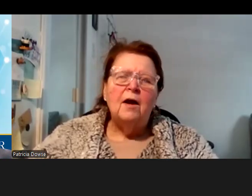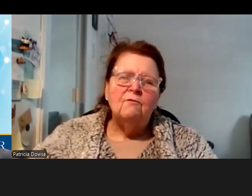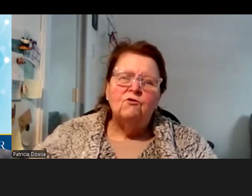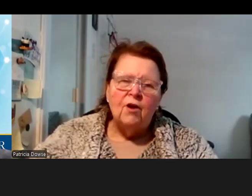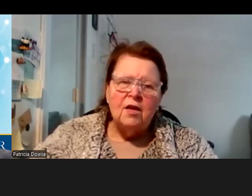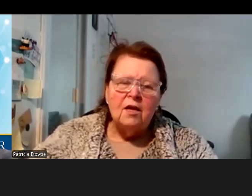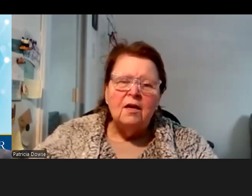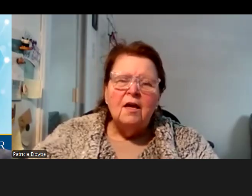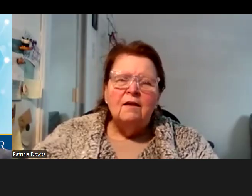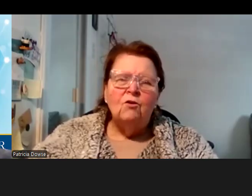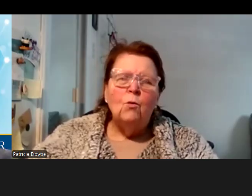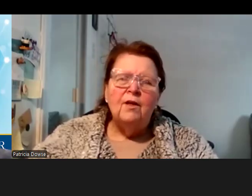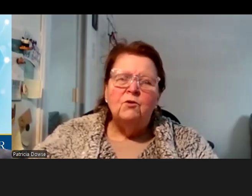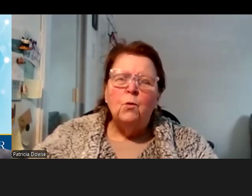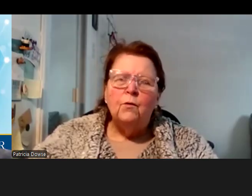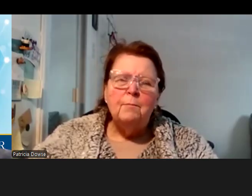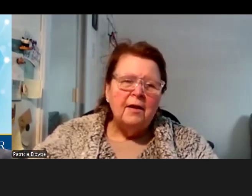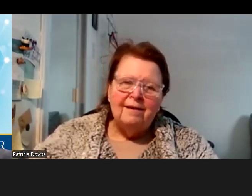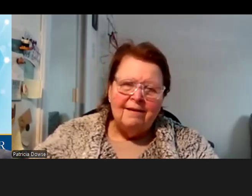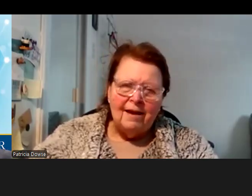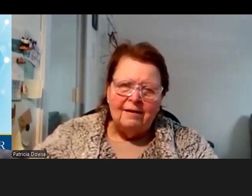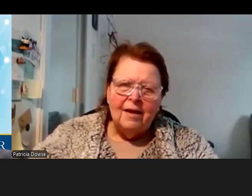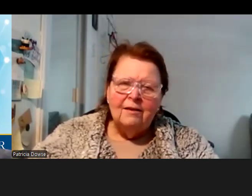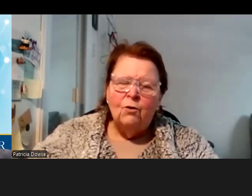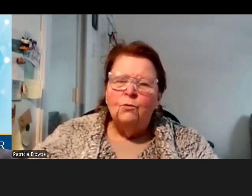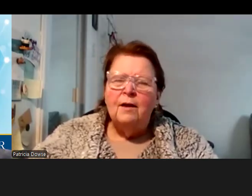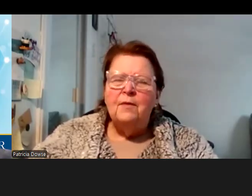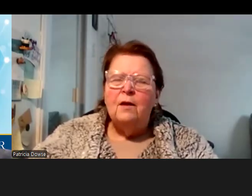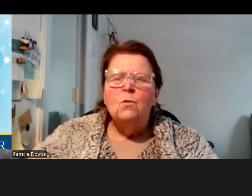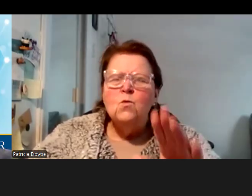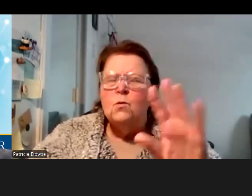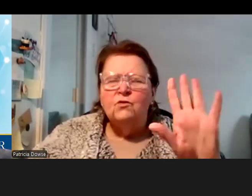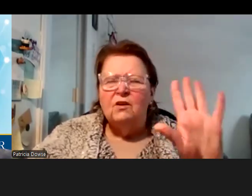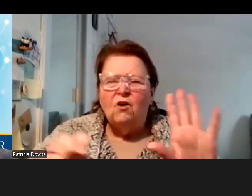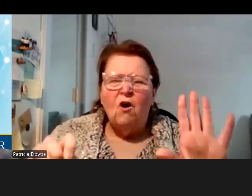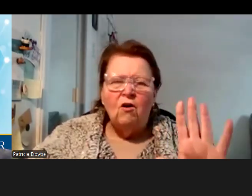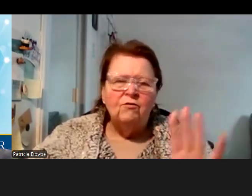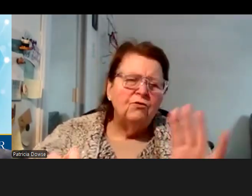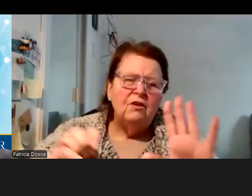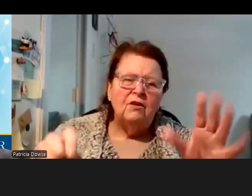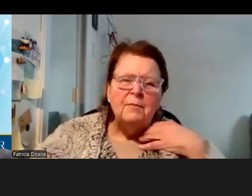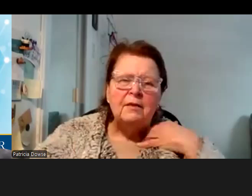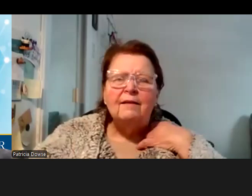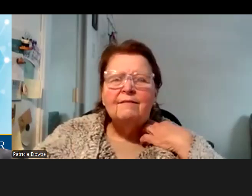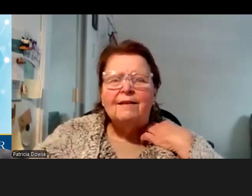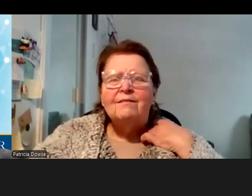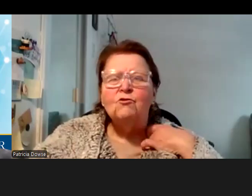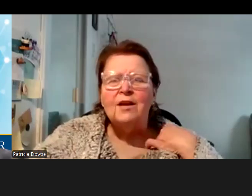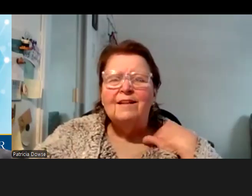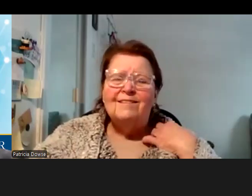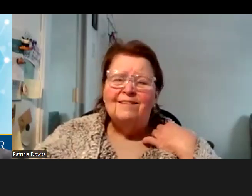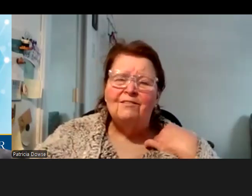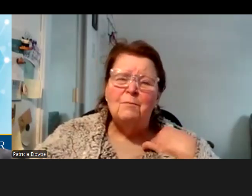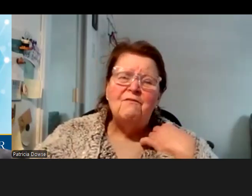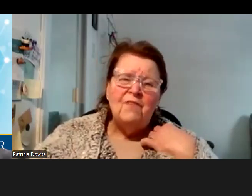a body of training that told them to worry about ADA, that told them that, ooh, those things are hard. Those things, I mean, that's the